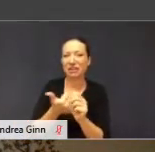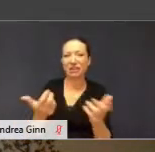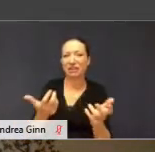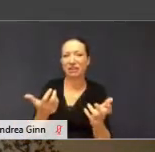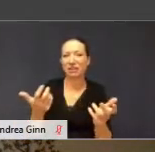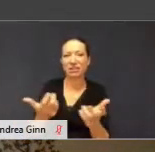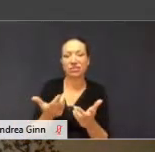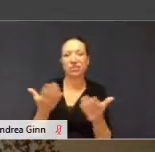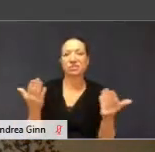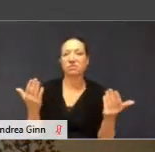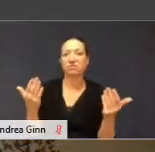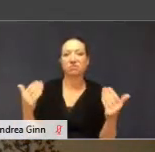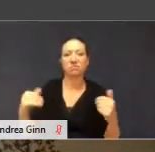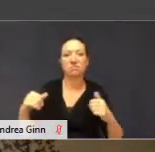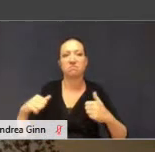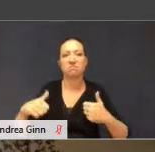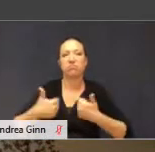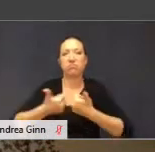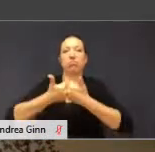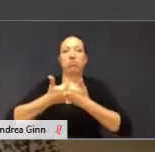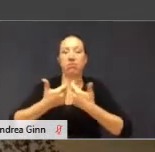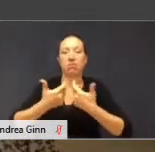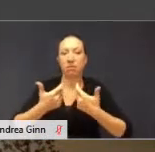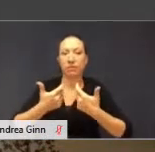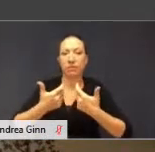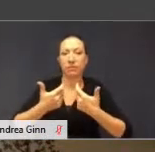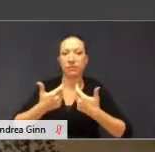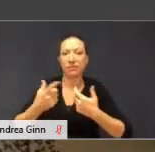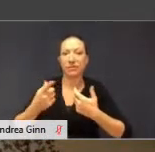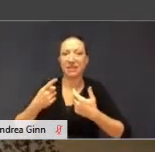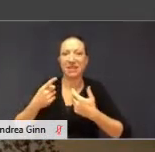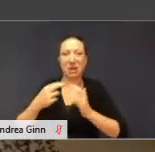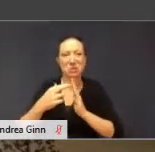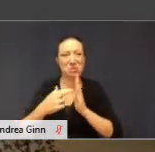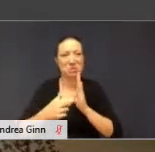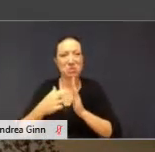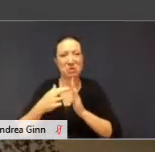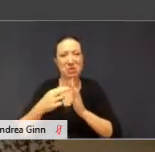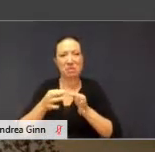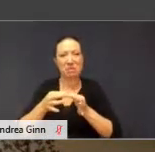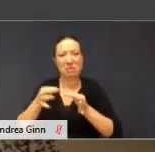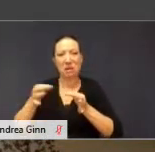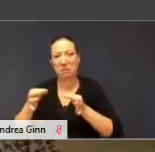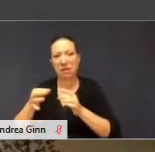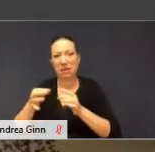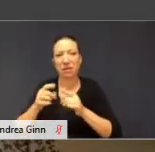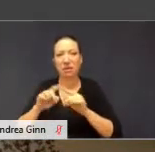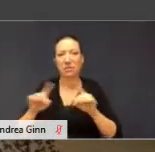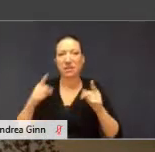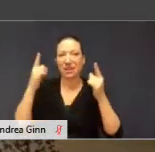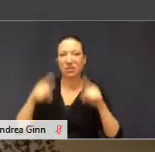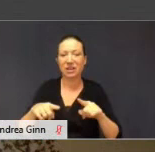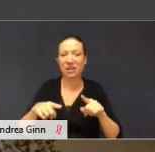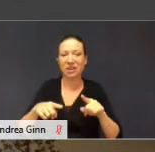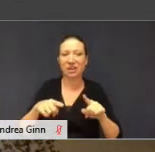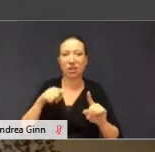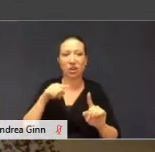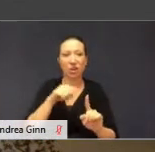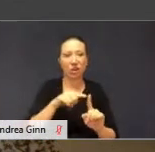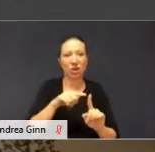impasse over a regulatory foul that they agreed? There was a death in the family late in